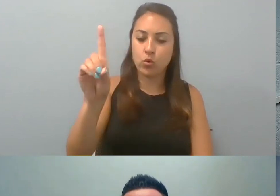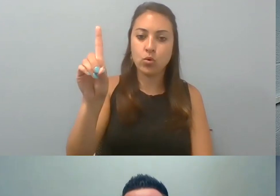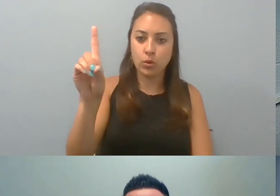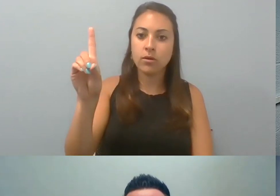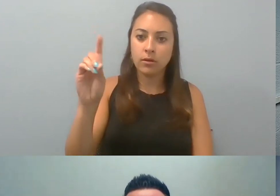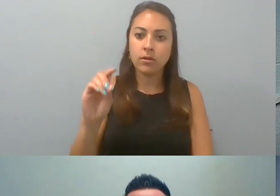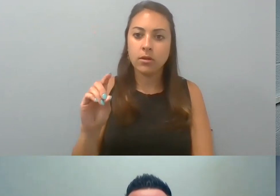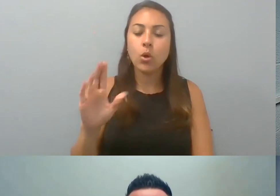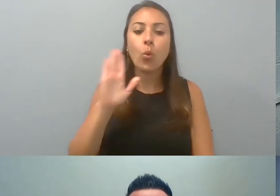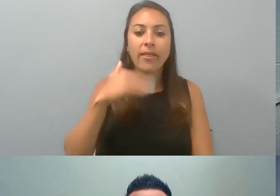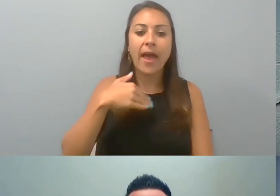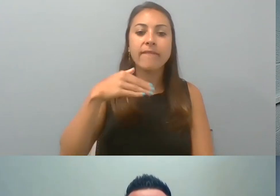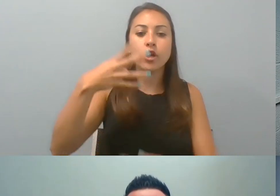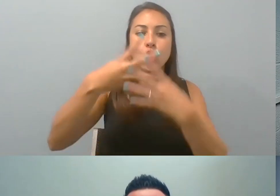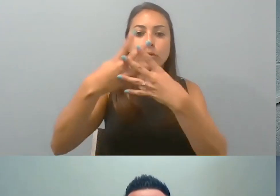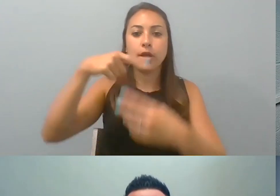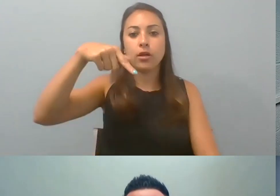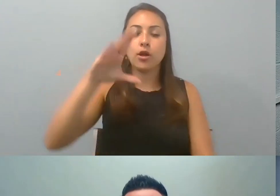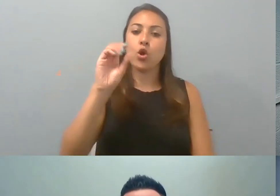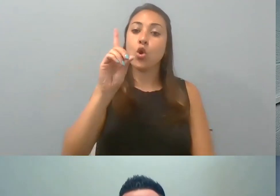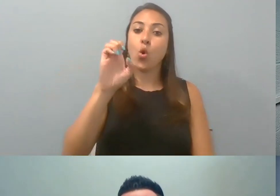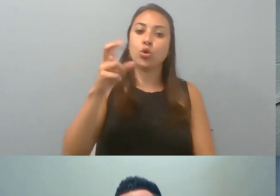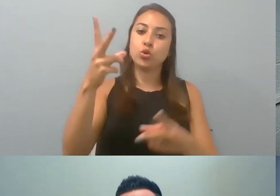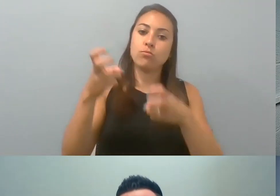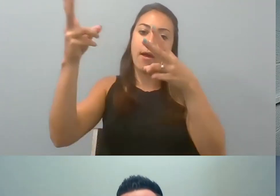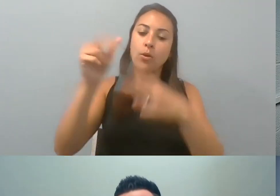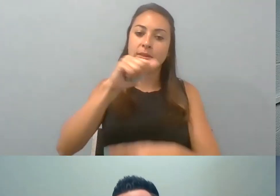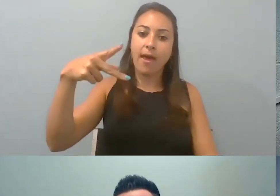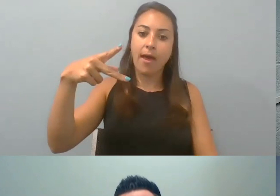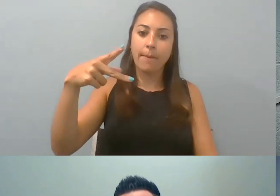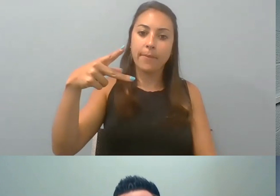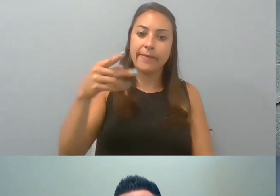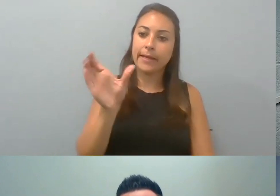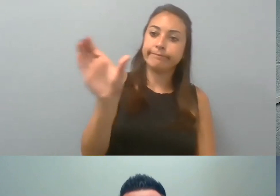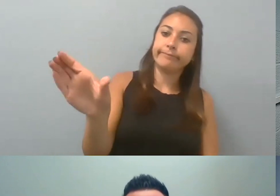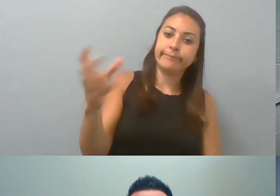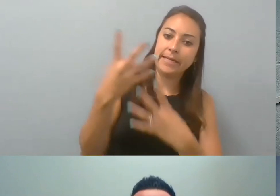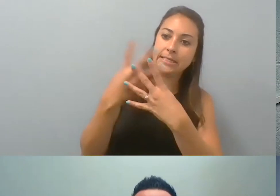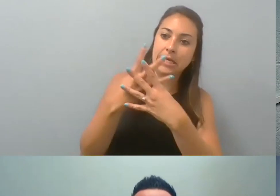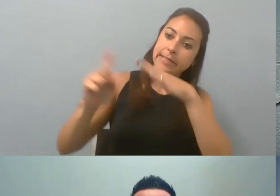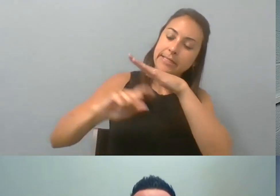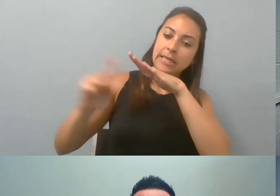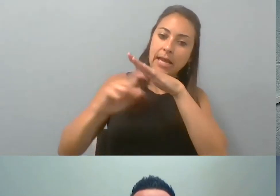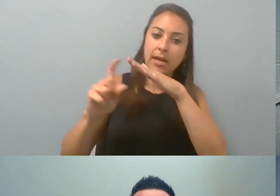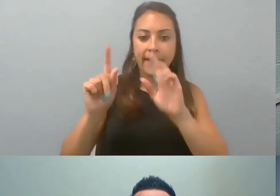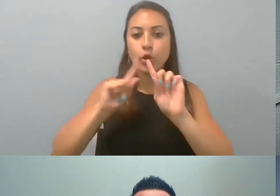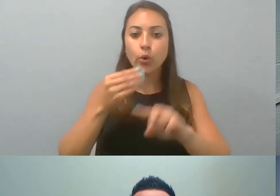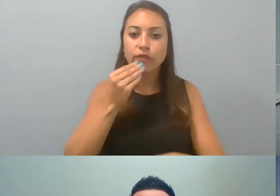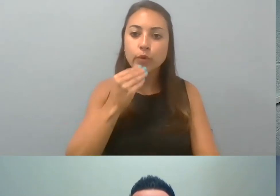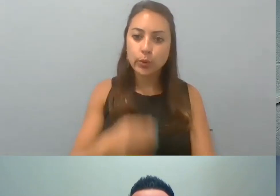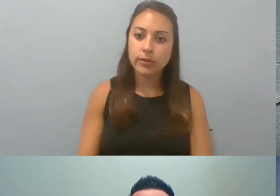a QR code throughout campus to download the app, and they can go ahead and do it before they arrive to campus as well. So they